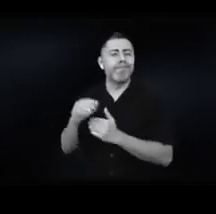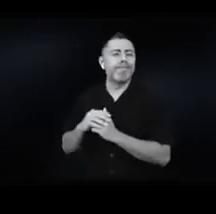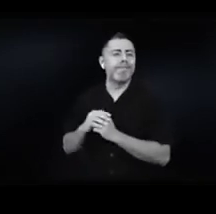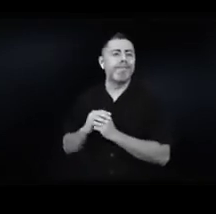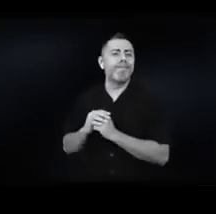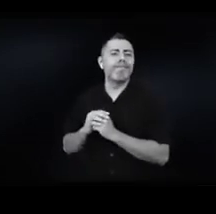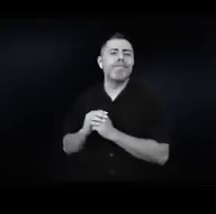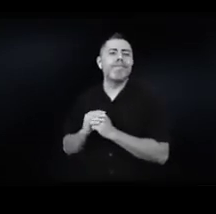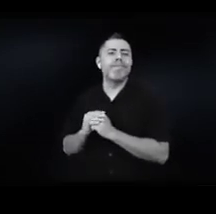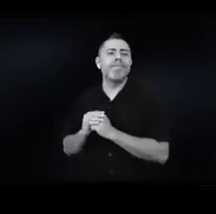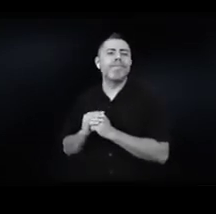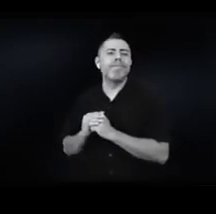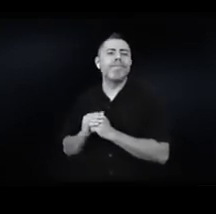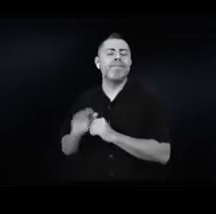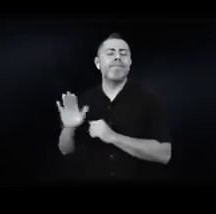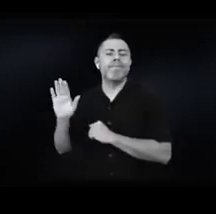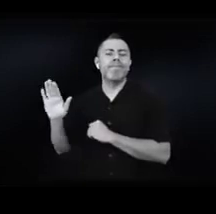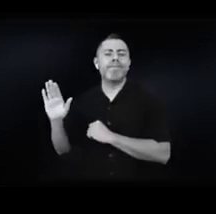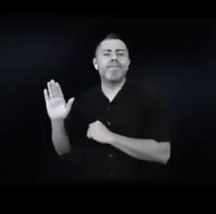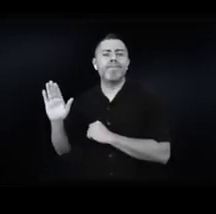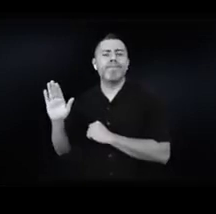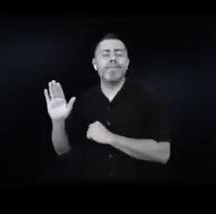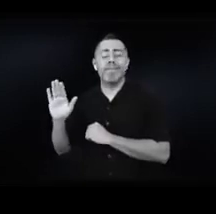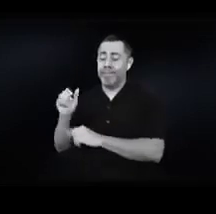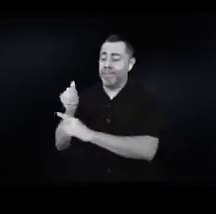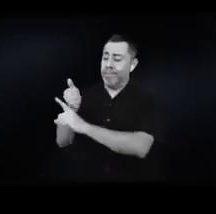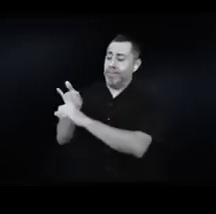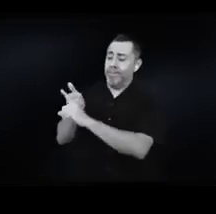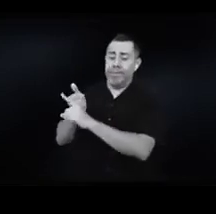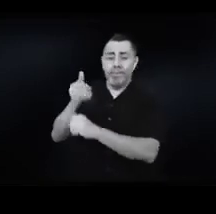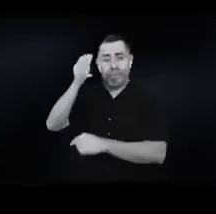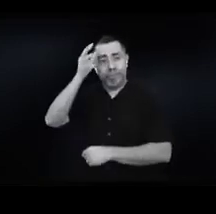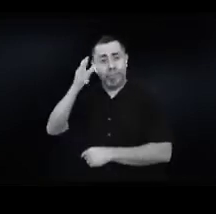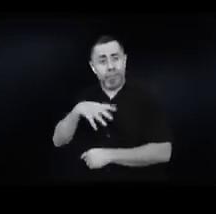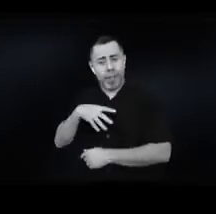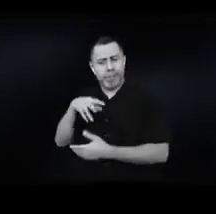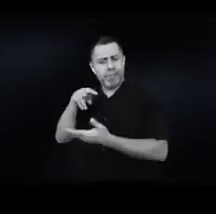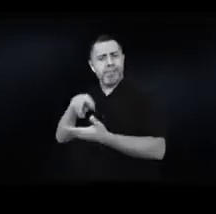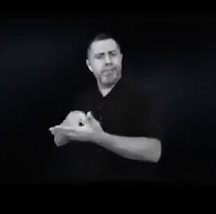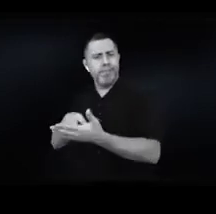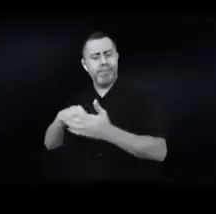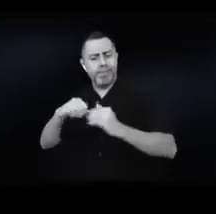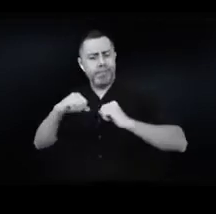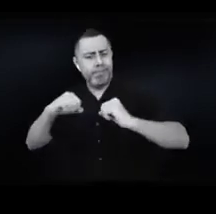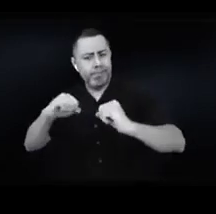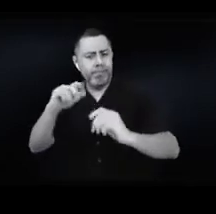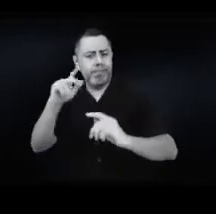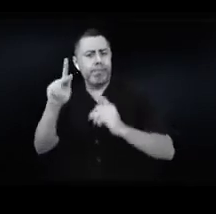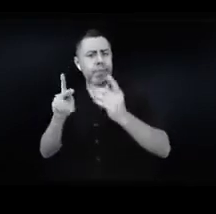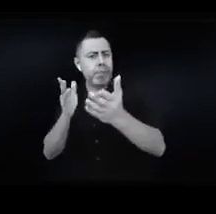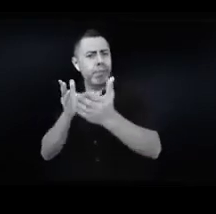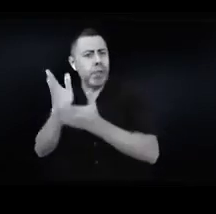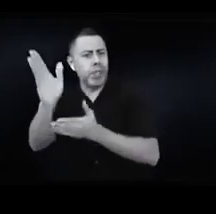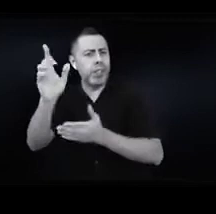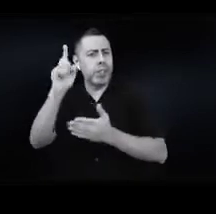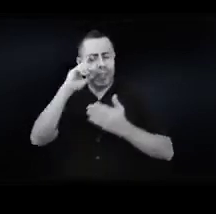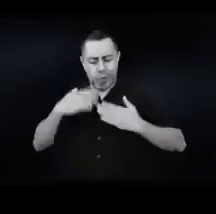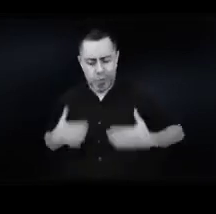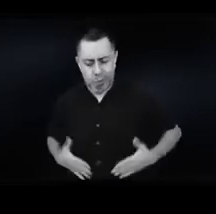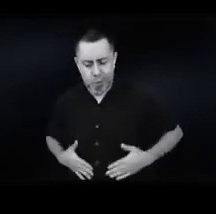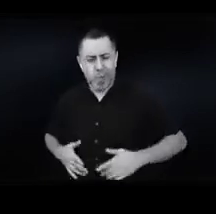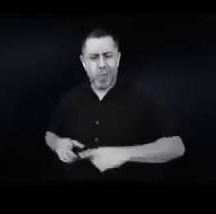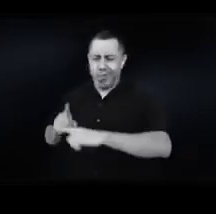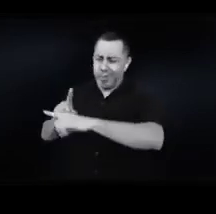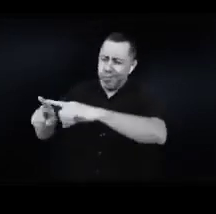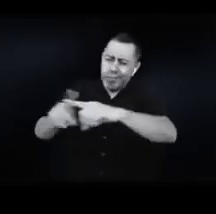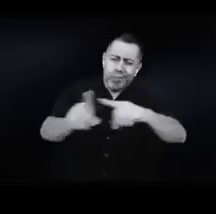was a man who stood for people's rights, a man who stood for human rights of all races, all